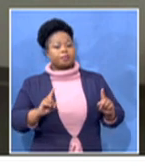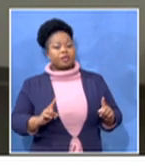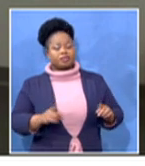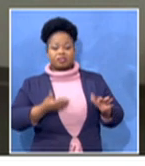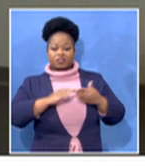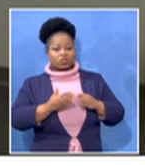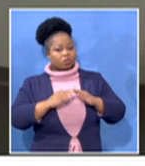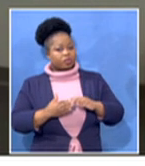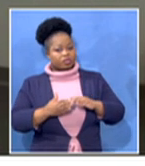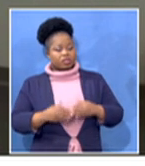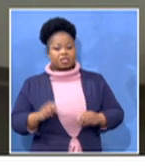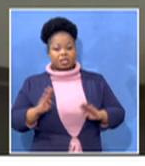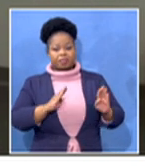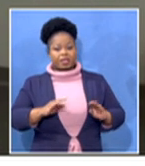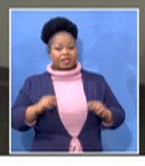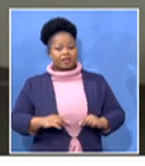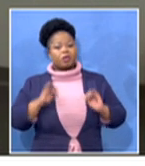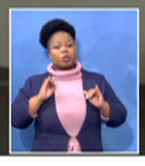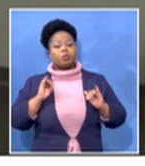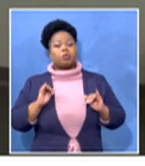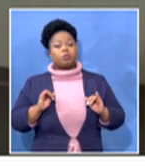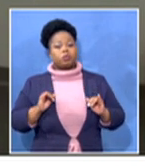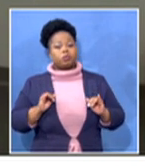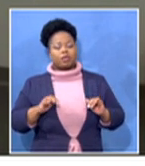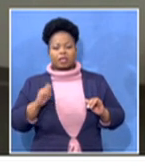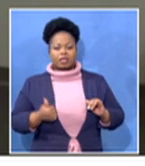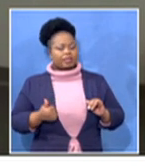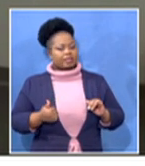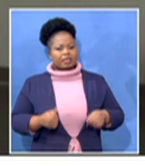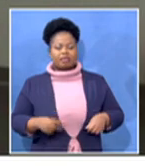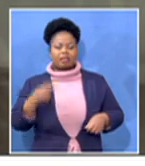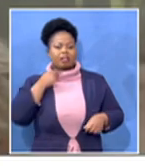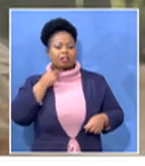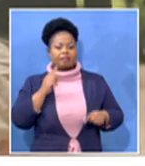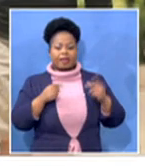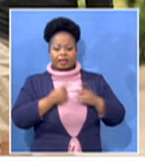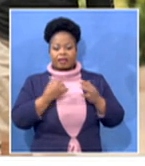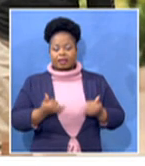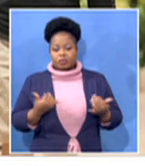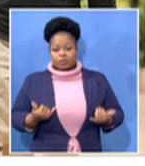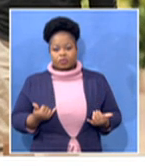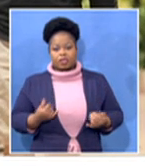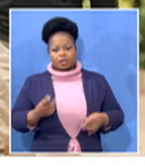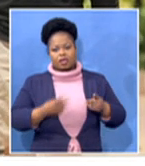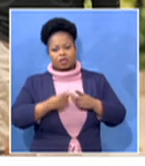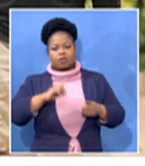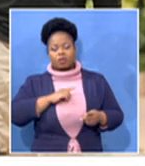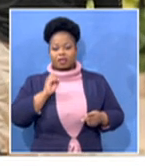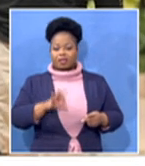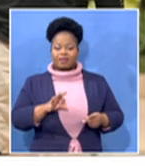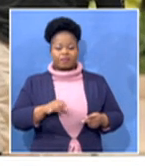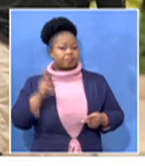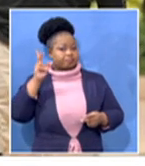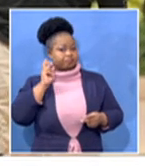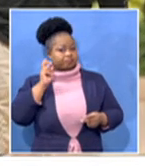doesn't start behaving differently, there's going to be a limit to what the hospitals will handle. It's not today, that's 3 weeks from now. And if they hear the message and